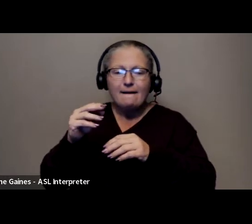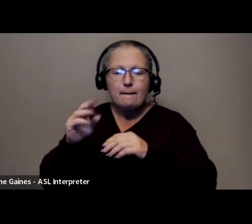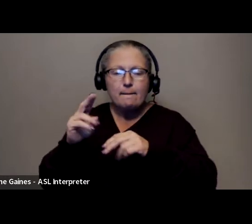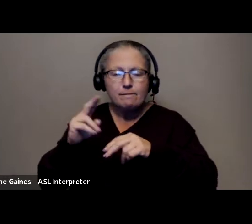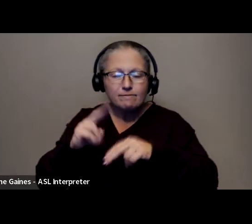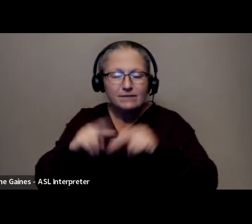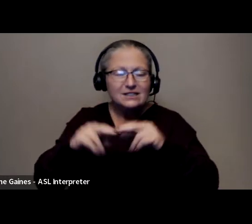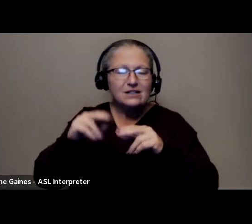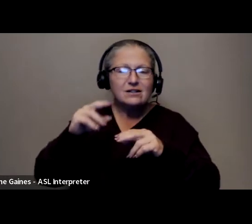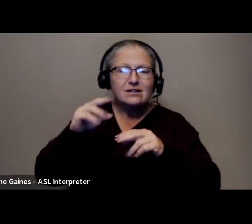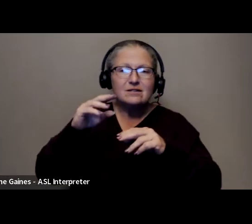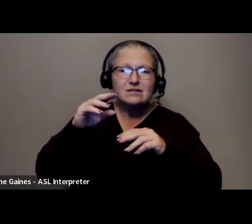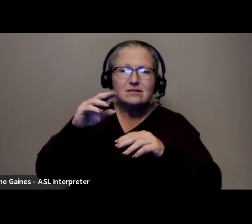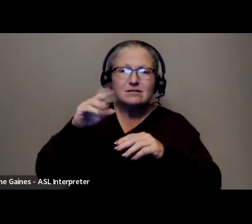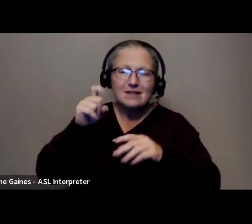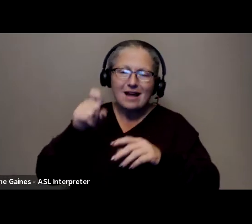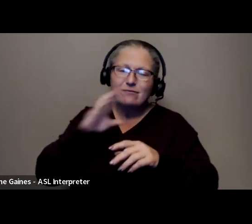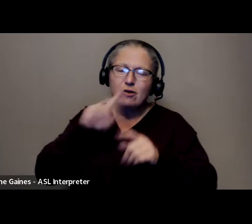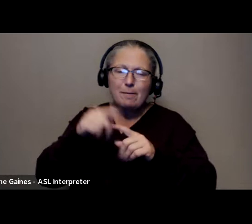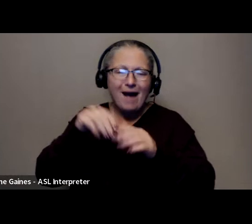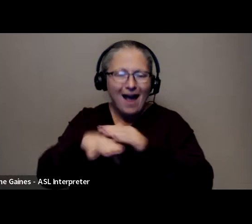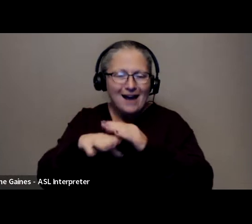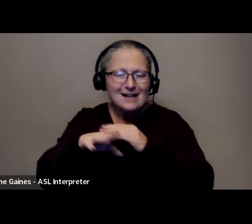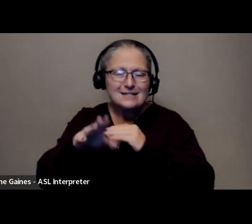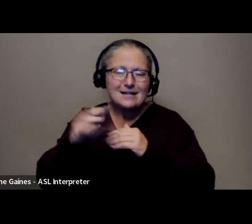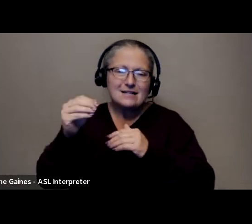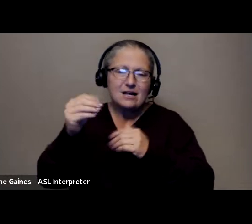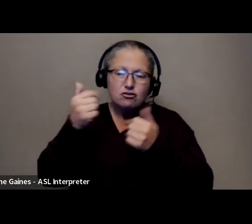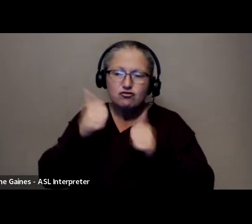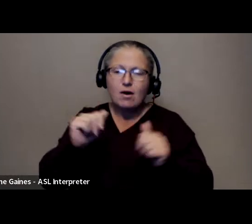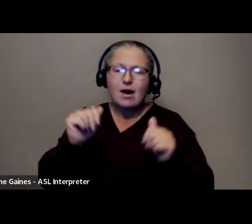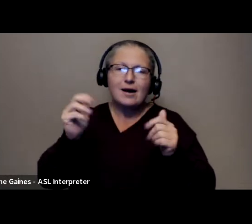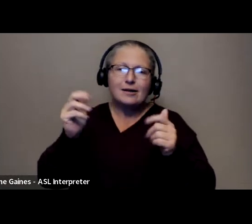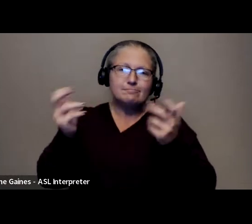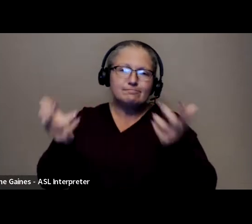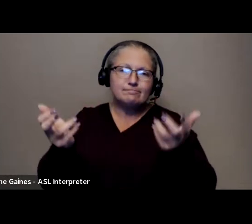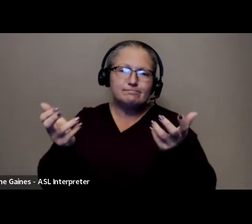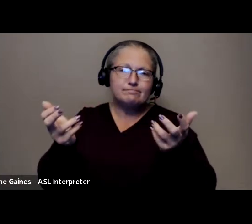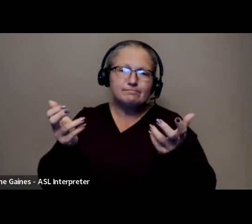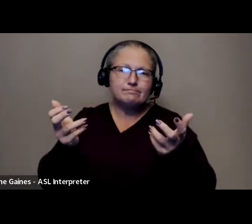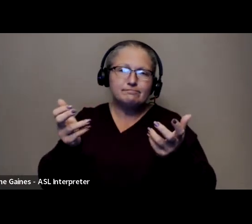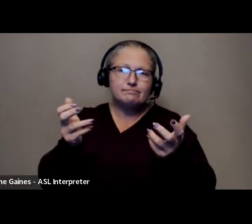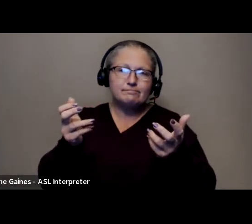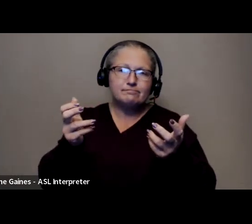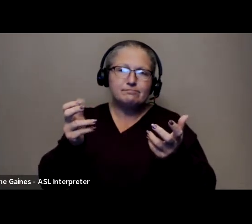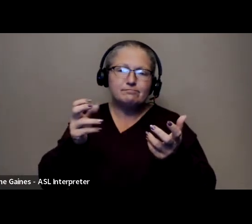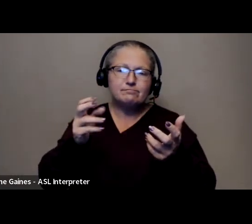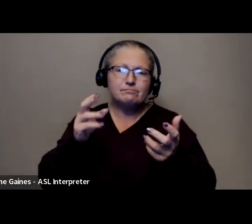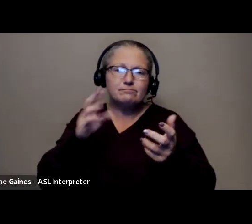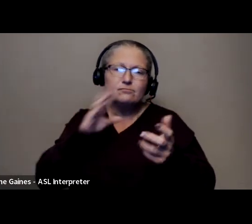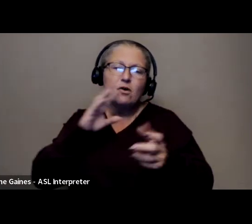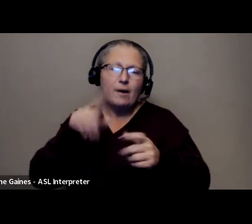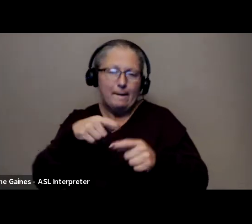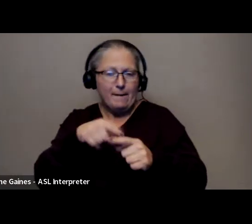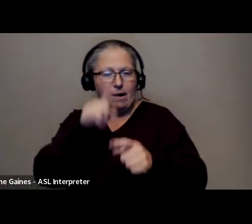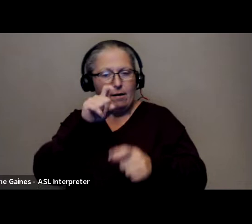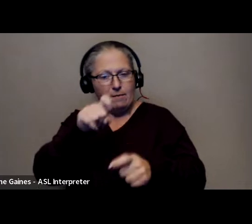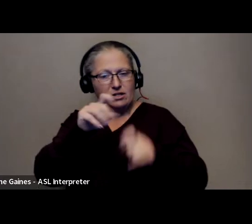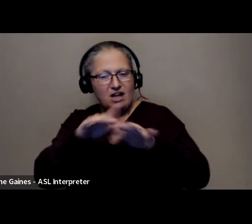if we're talking about access and, you know, really trying to say what we're trying to do with diversity and inclusion.